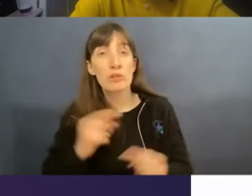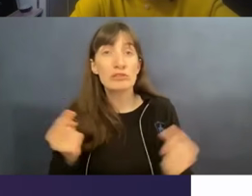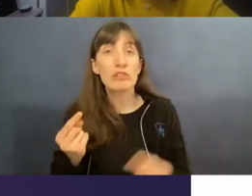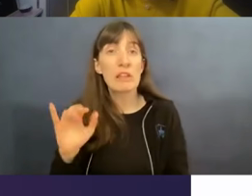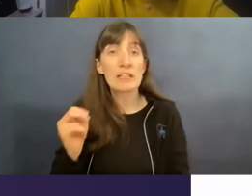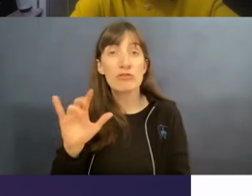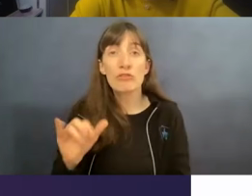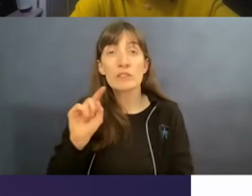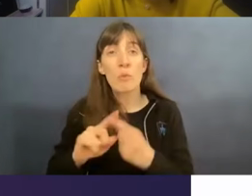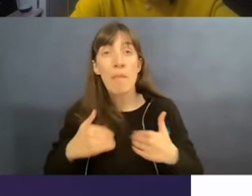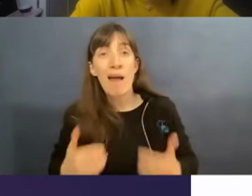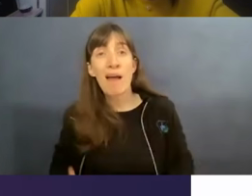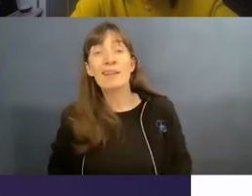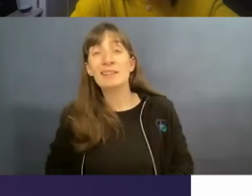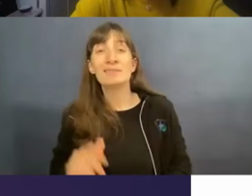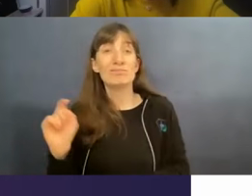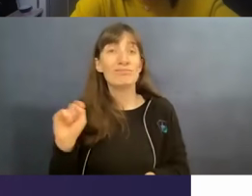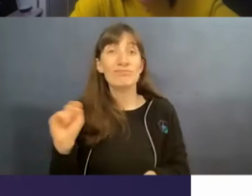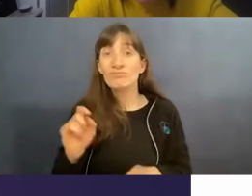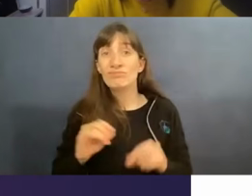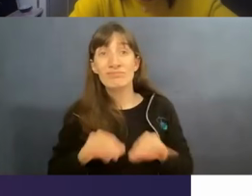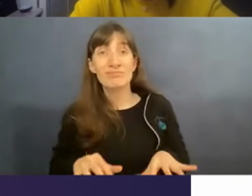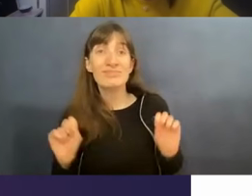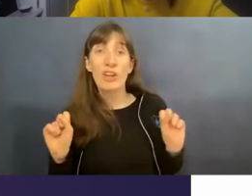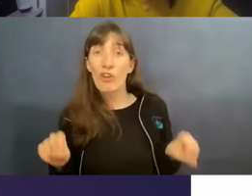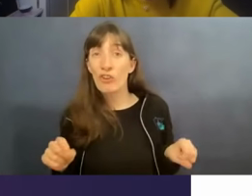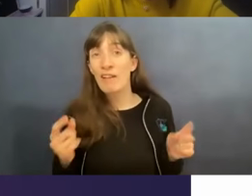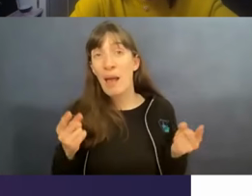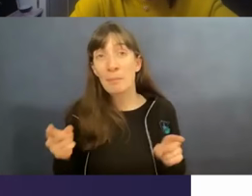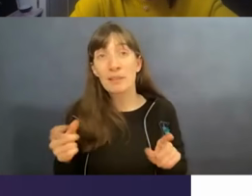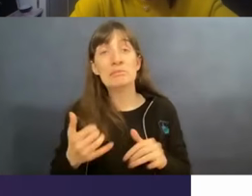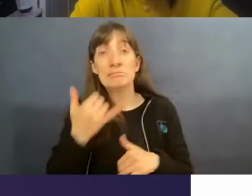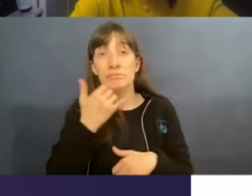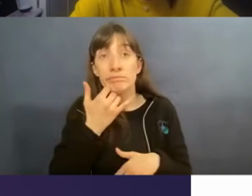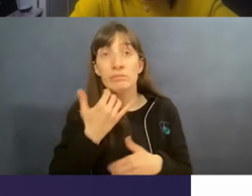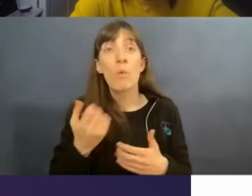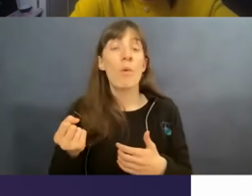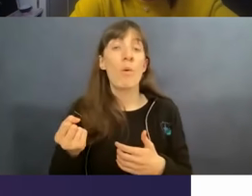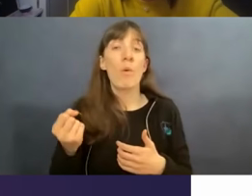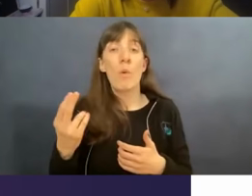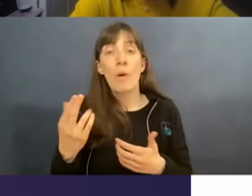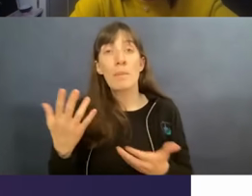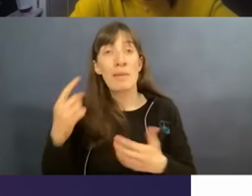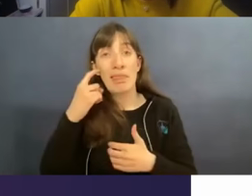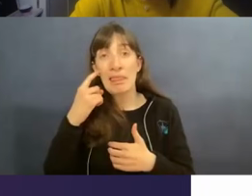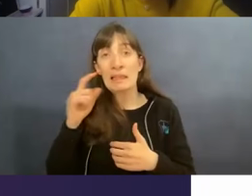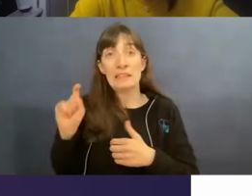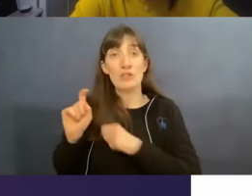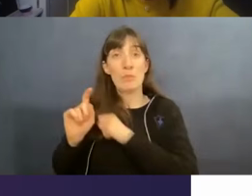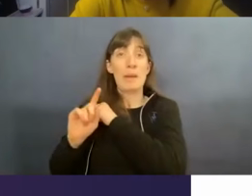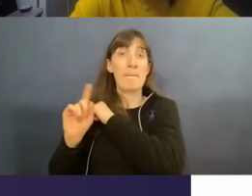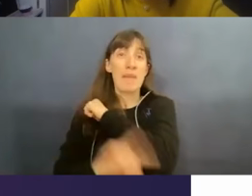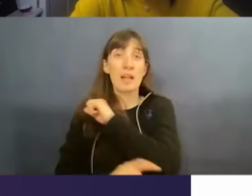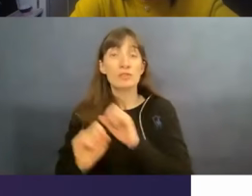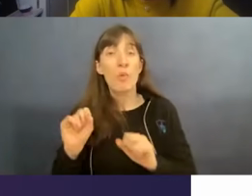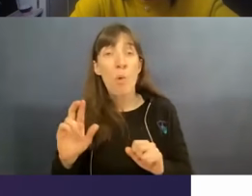have loss of bladder control, so they might pee their pants, or they might think that they need to be punished, or they might have illness